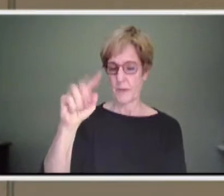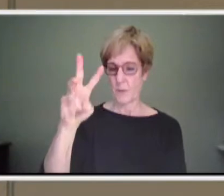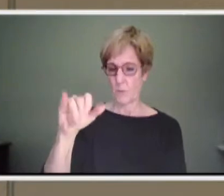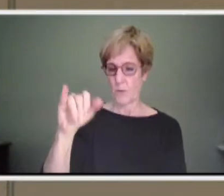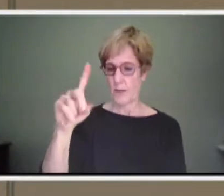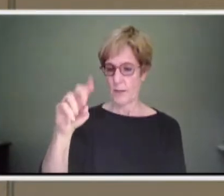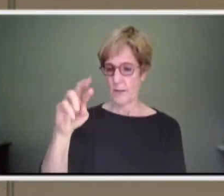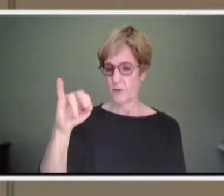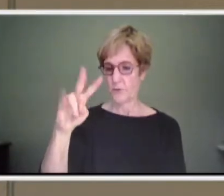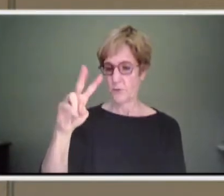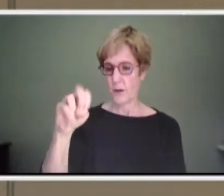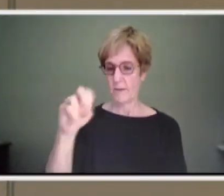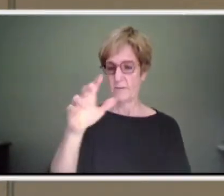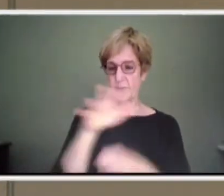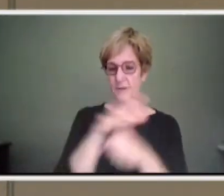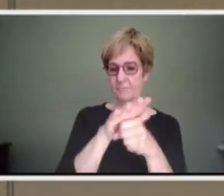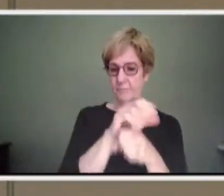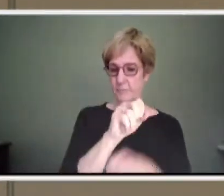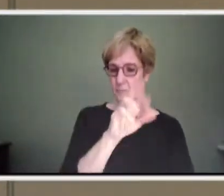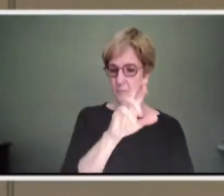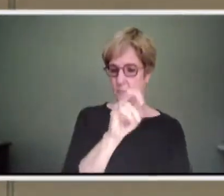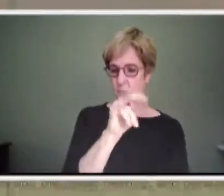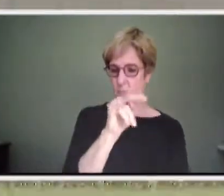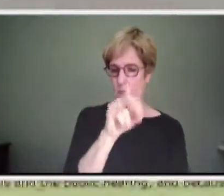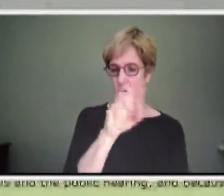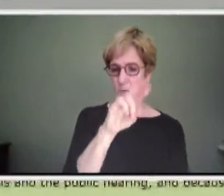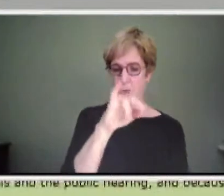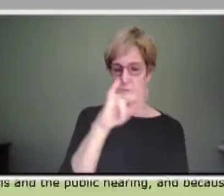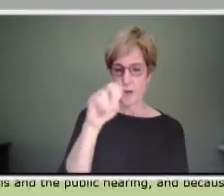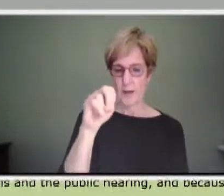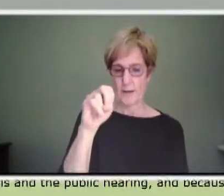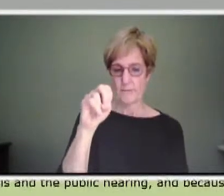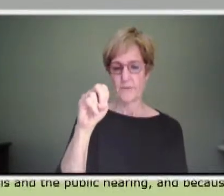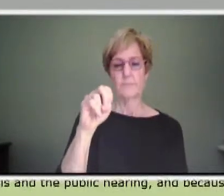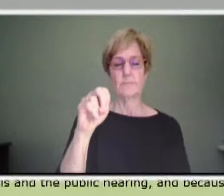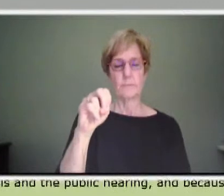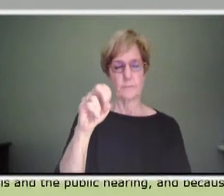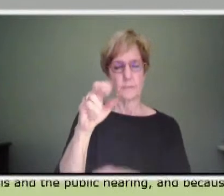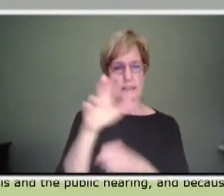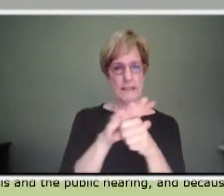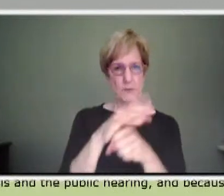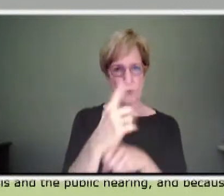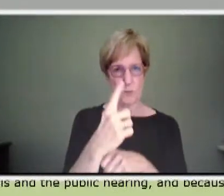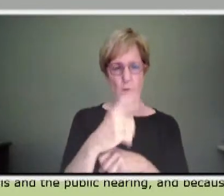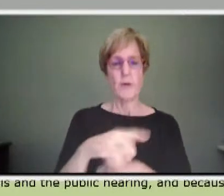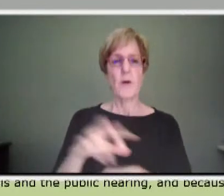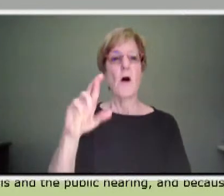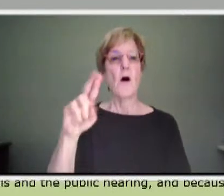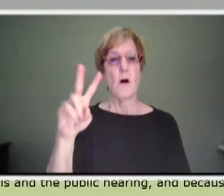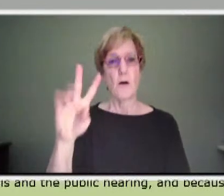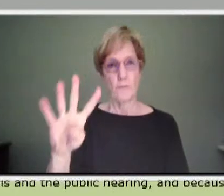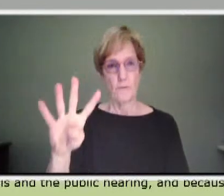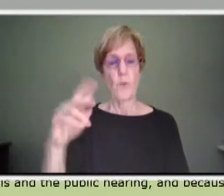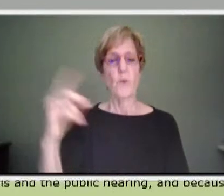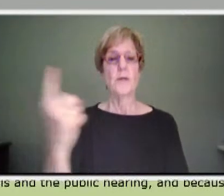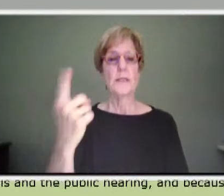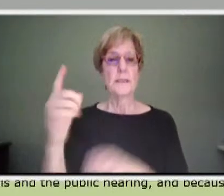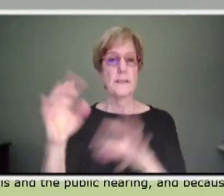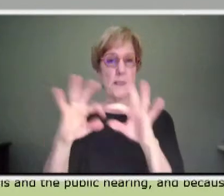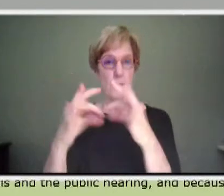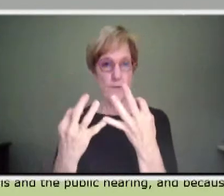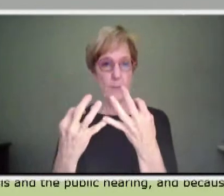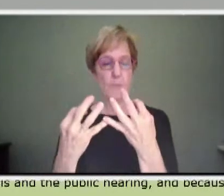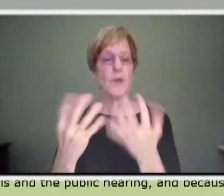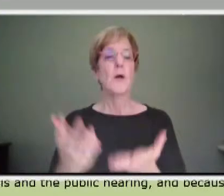and north of Central Avenue in Council District 1, Ms. Anderson's district. The current zoning is R4 single-family residential.